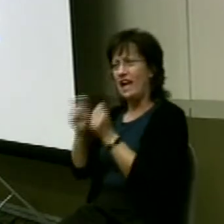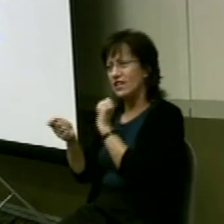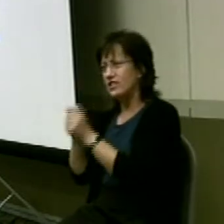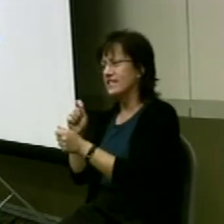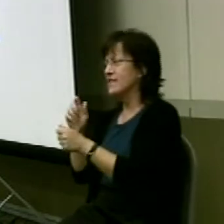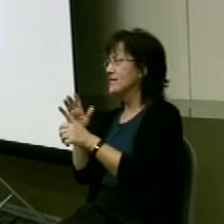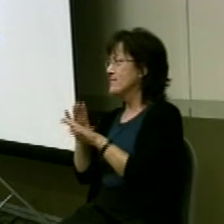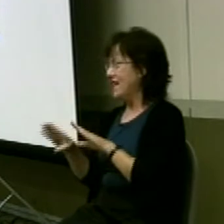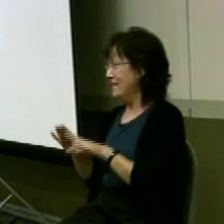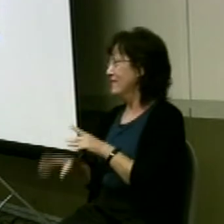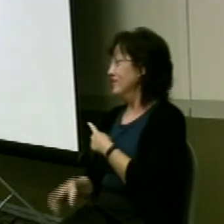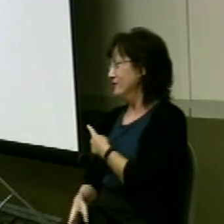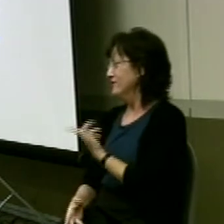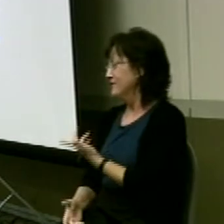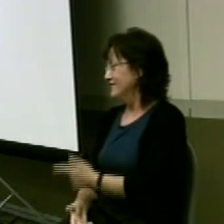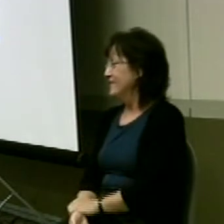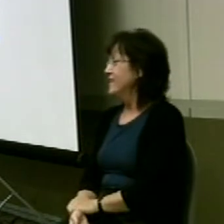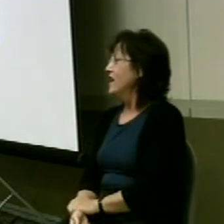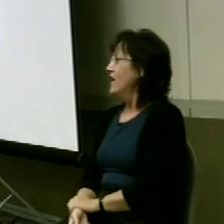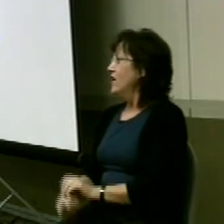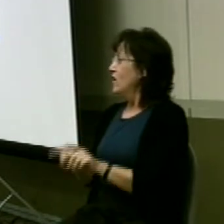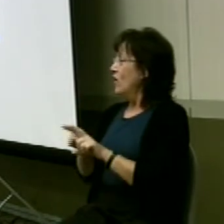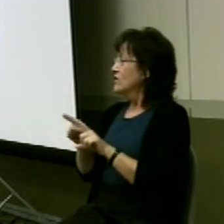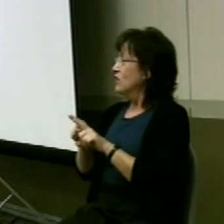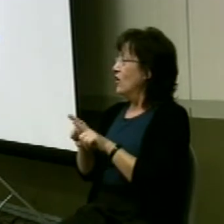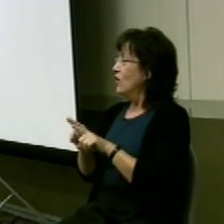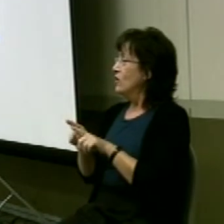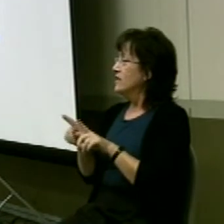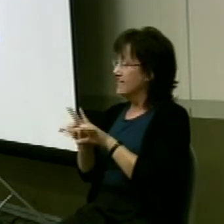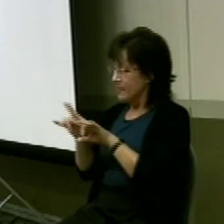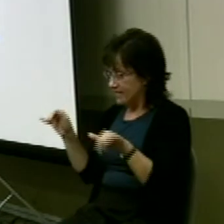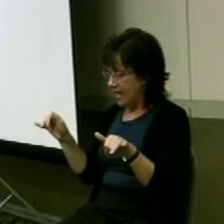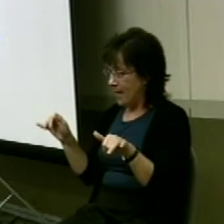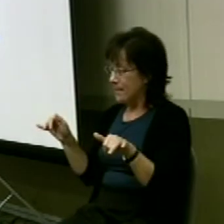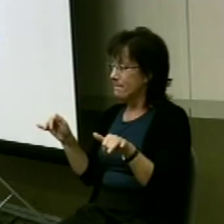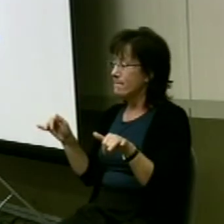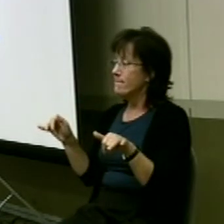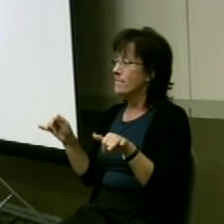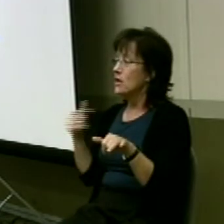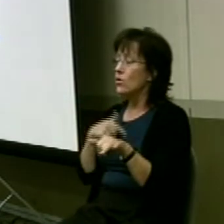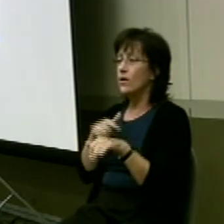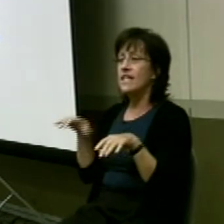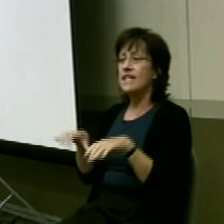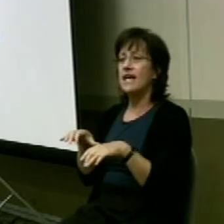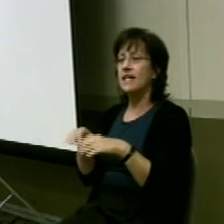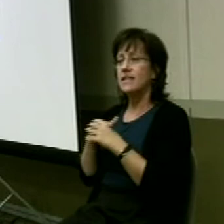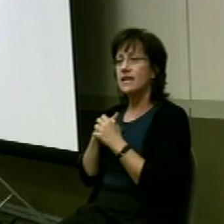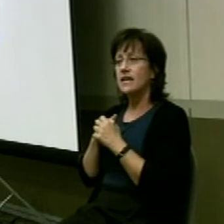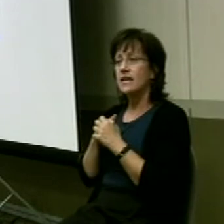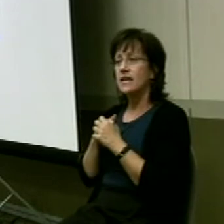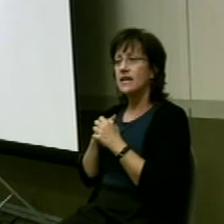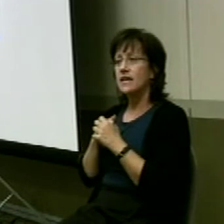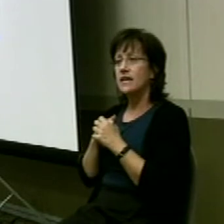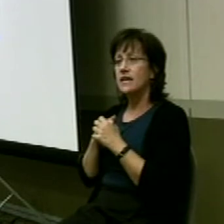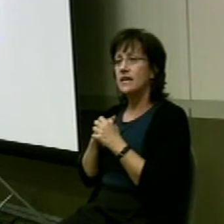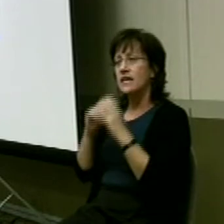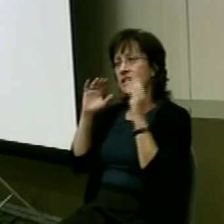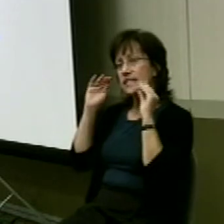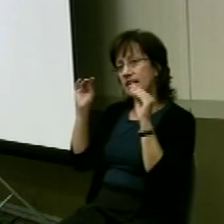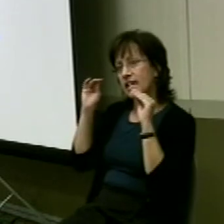you can see a trend in the changes of the behaviors. We also, at the same time,